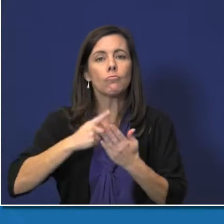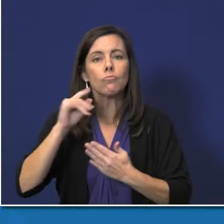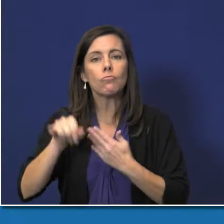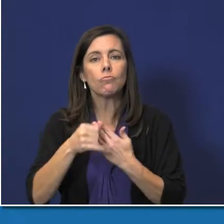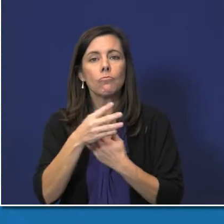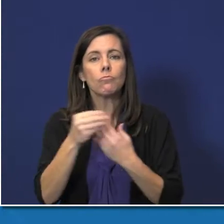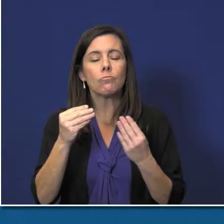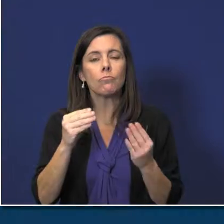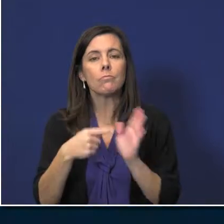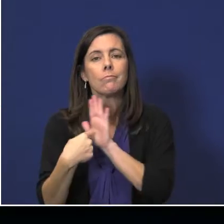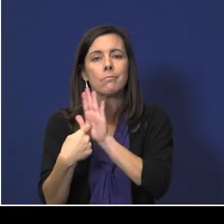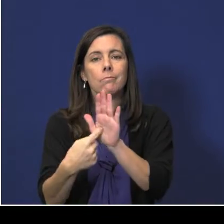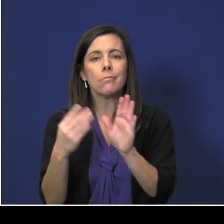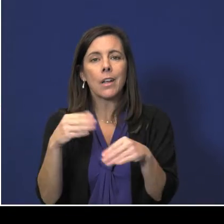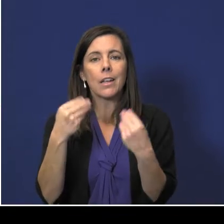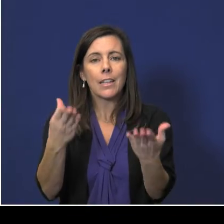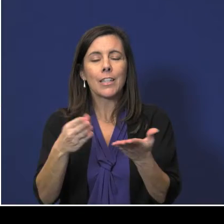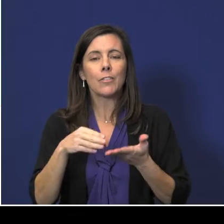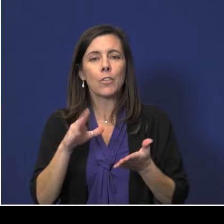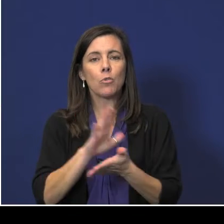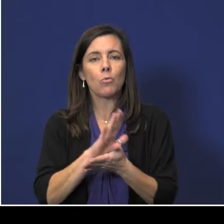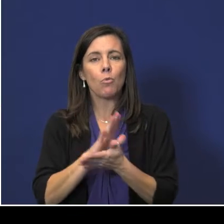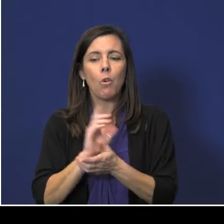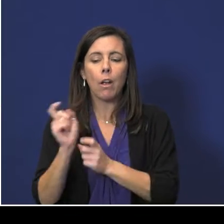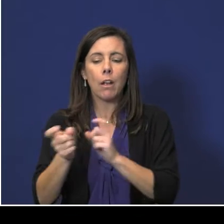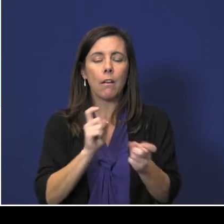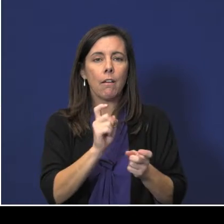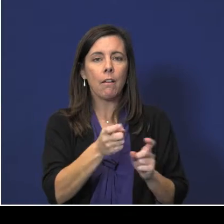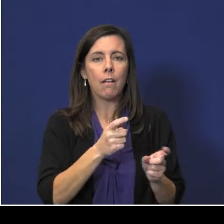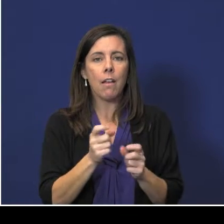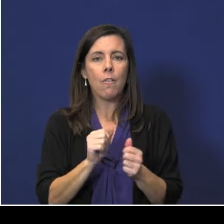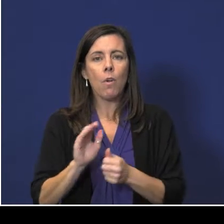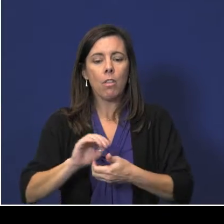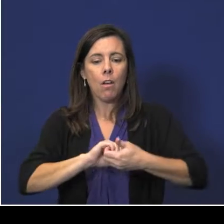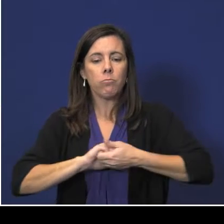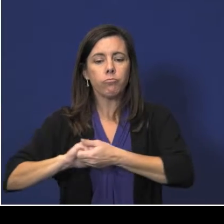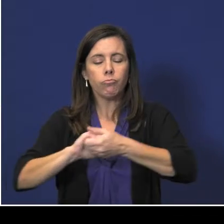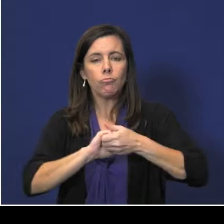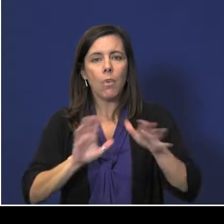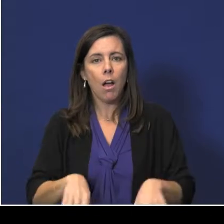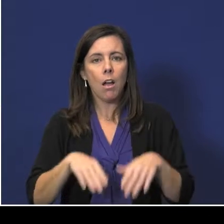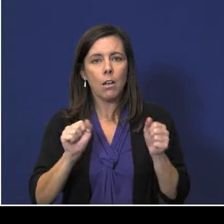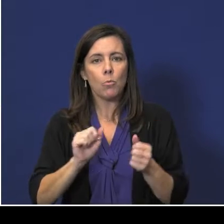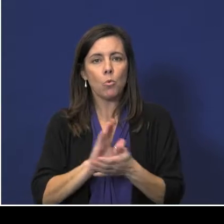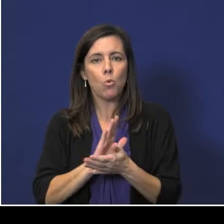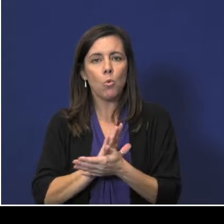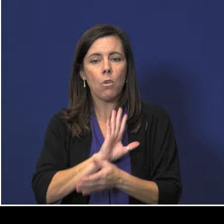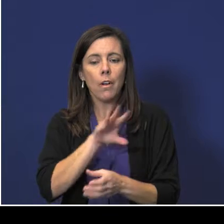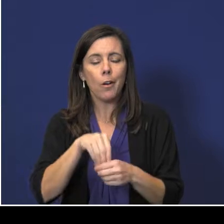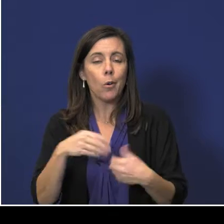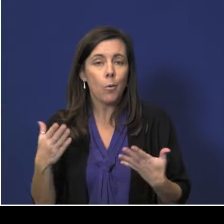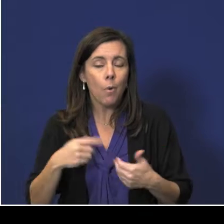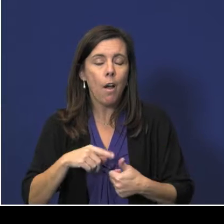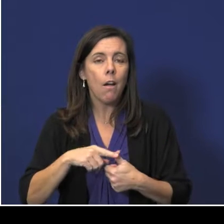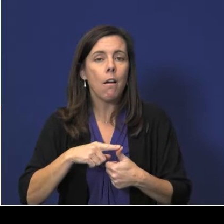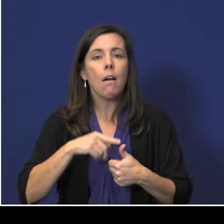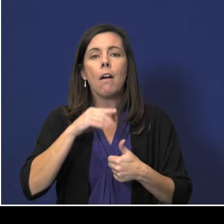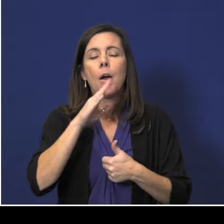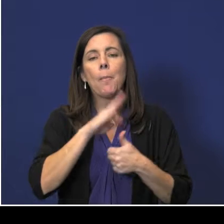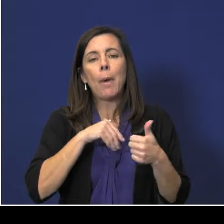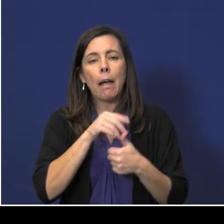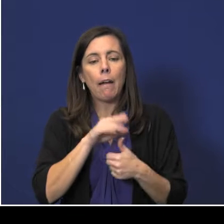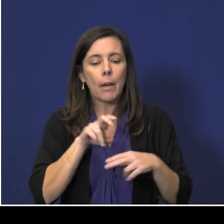the school with gifts through their Adopt a School partnership. The projects included painting picnic